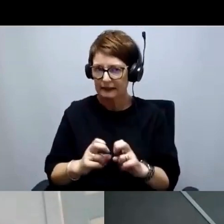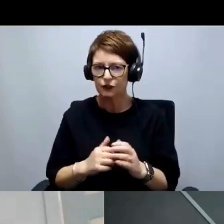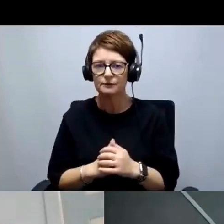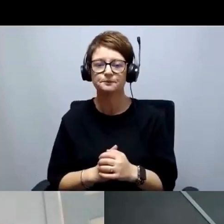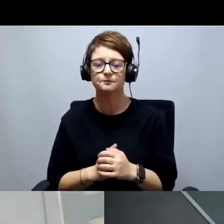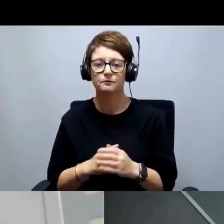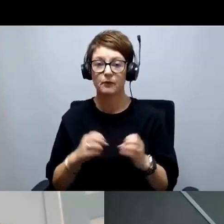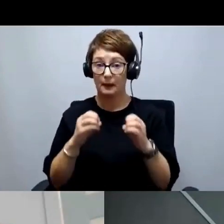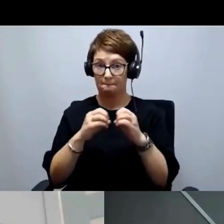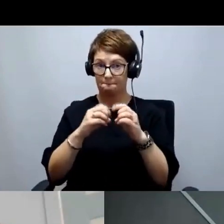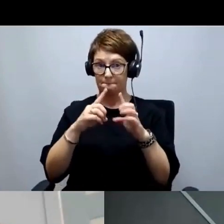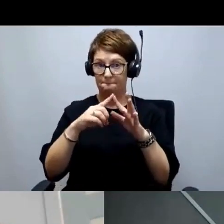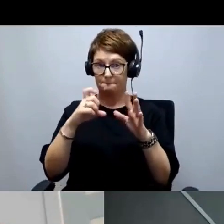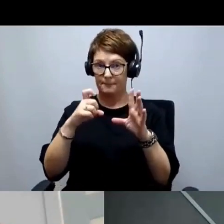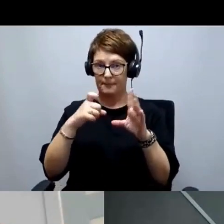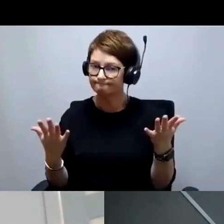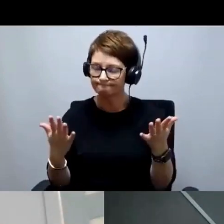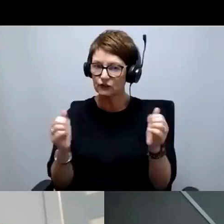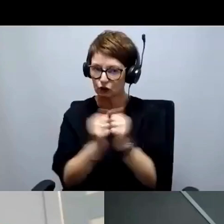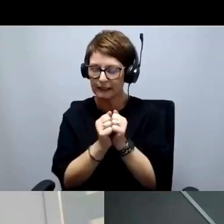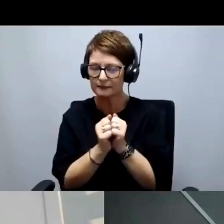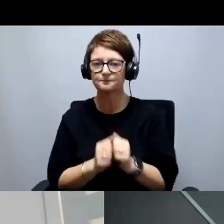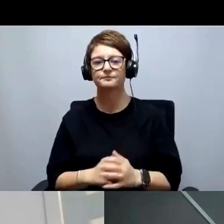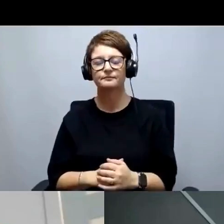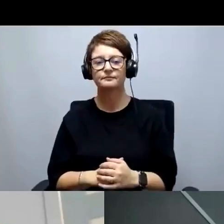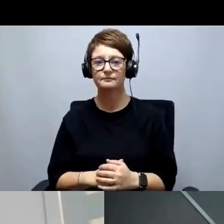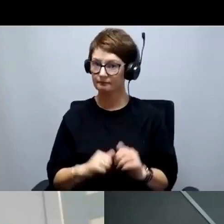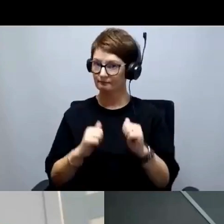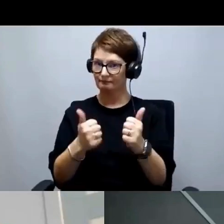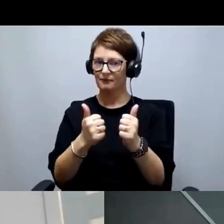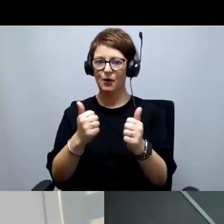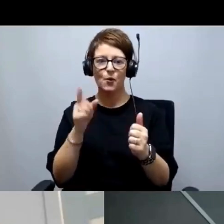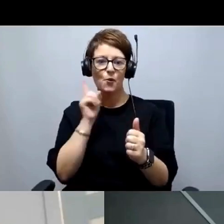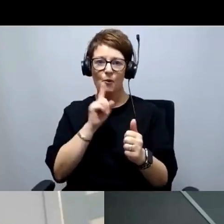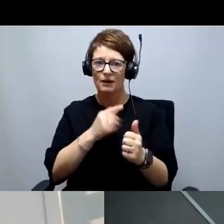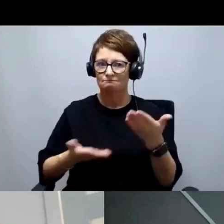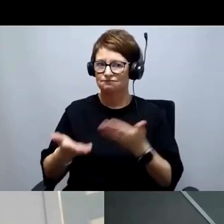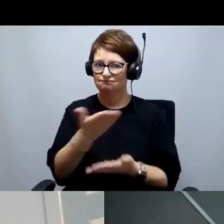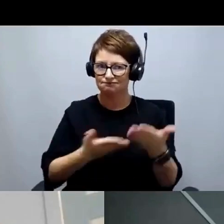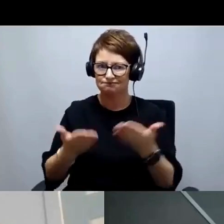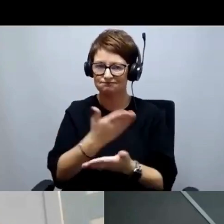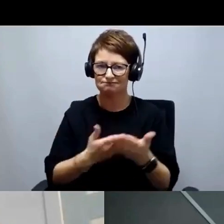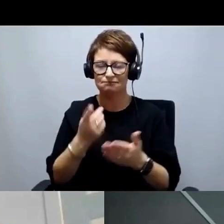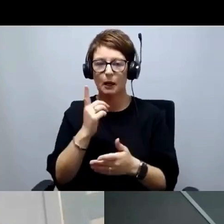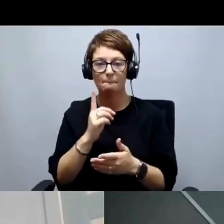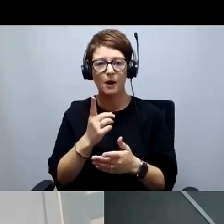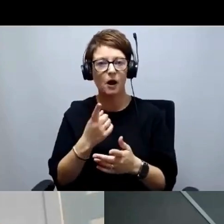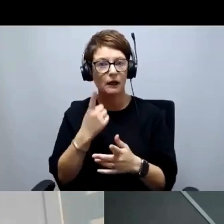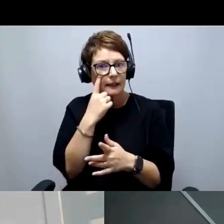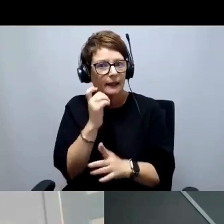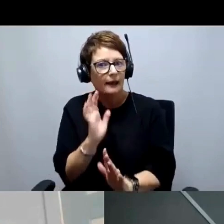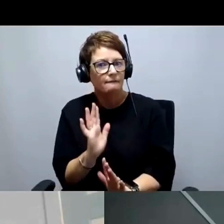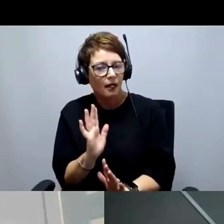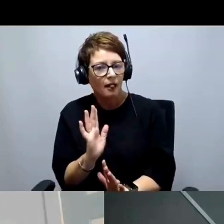that. It is so difficult. And I think, again, it's great that women are talking about it, but I think we've got to be so careful not